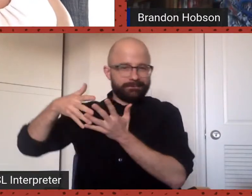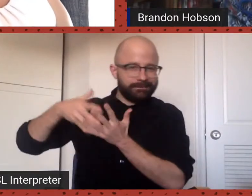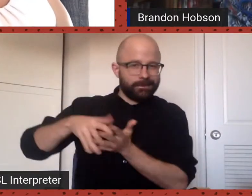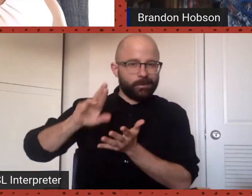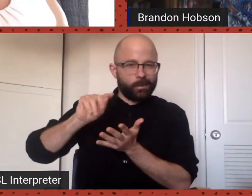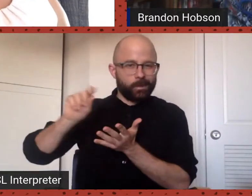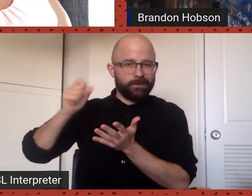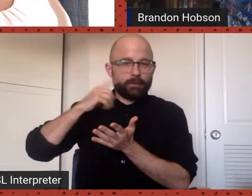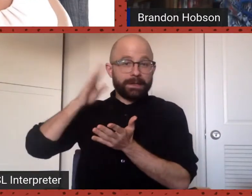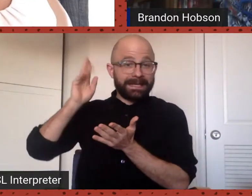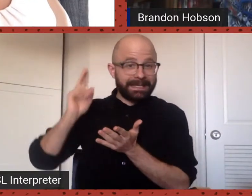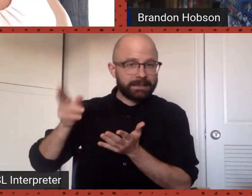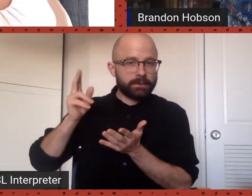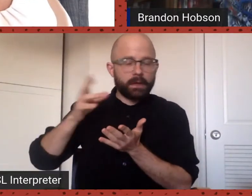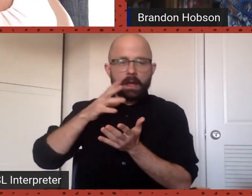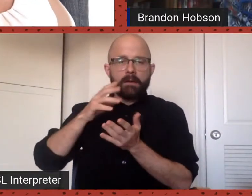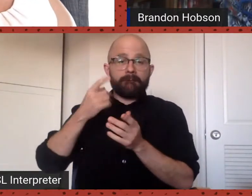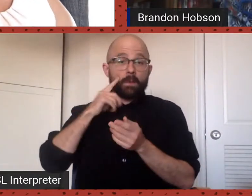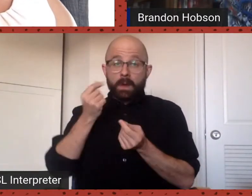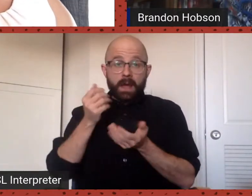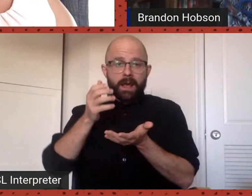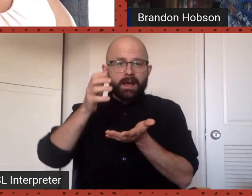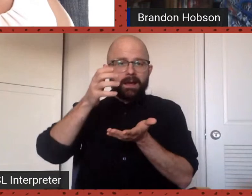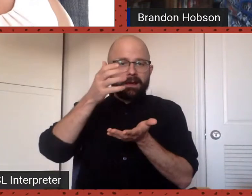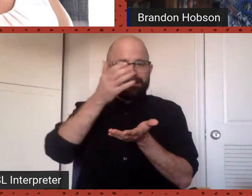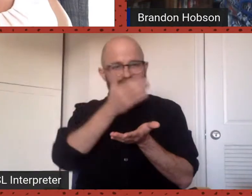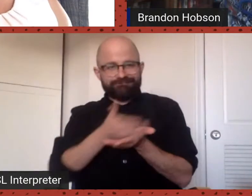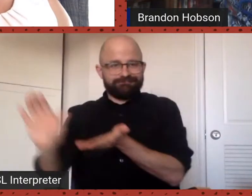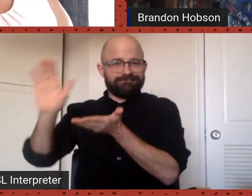legacies of forced removal that Indigenous